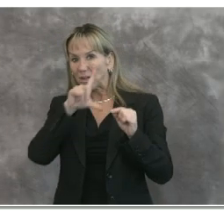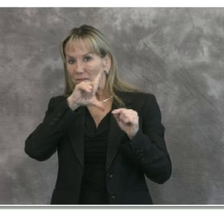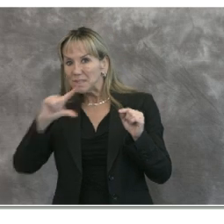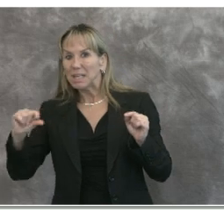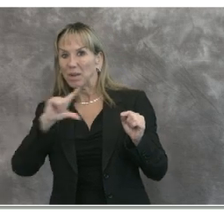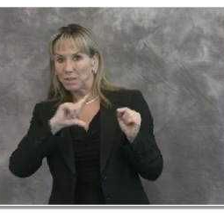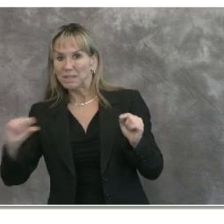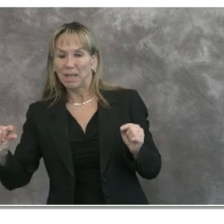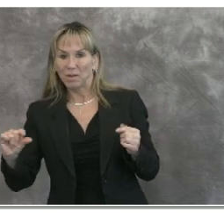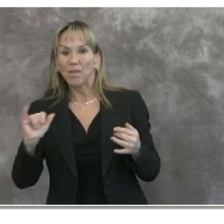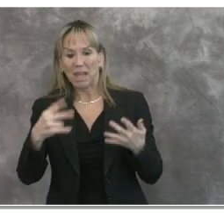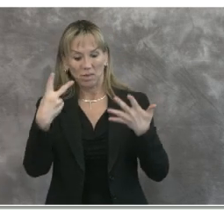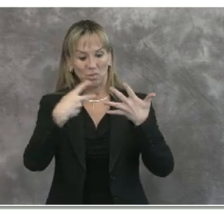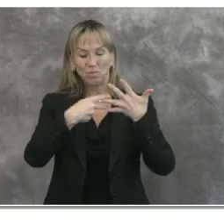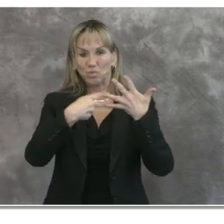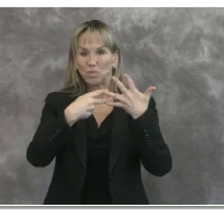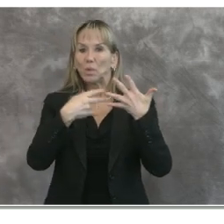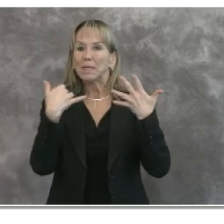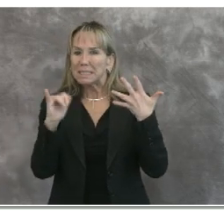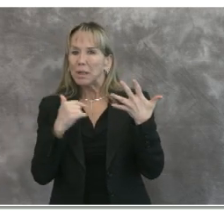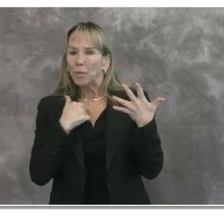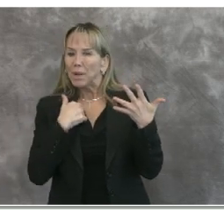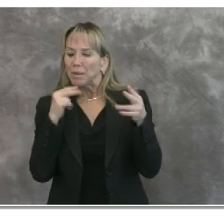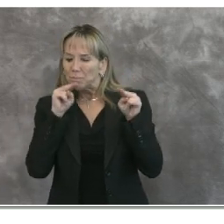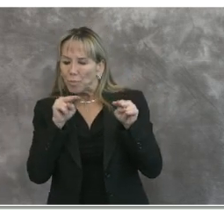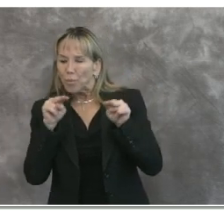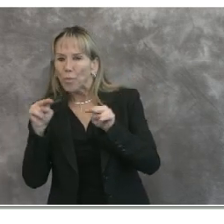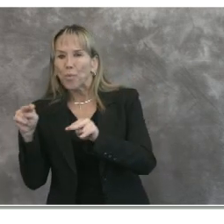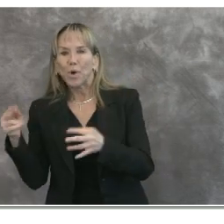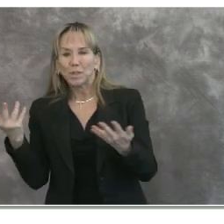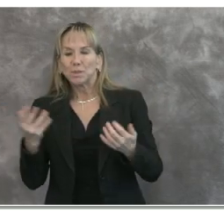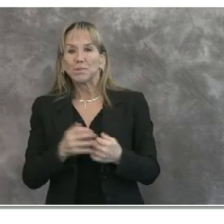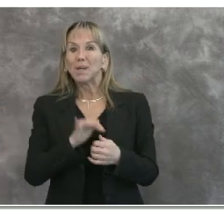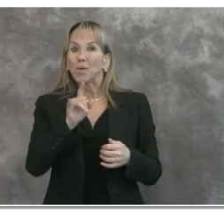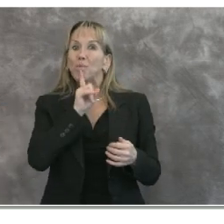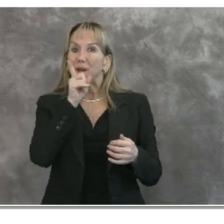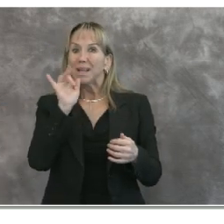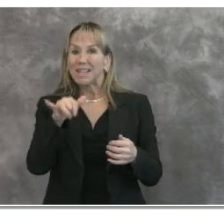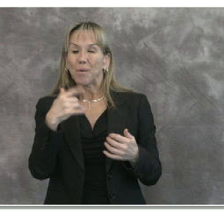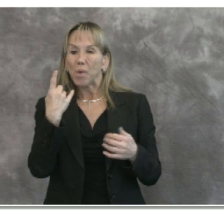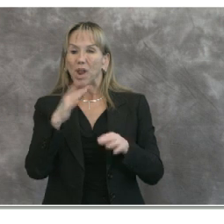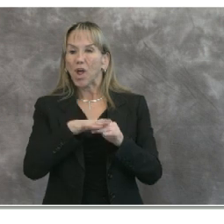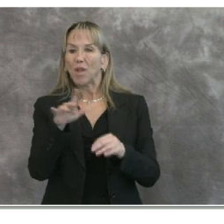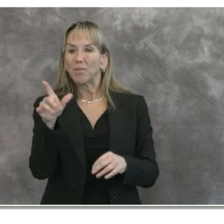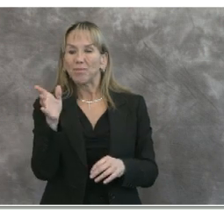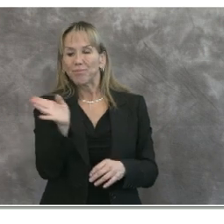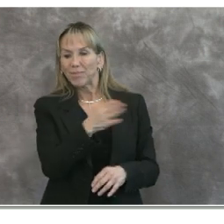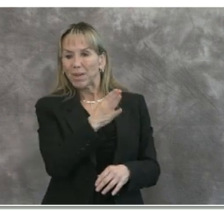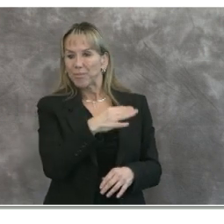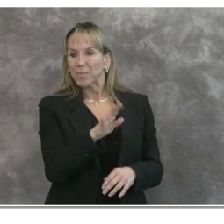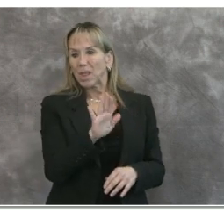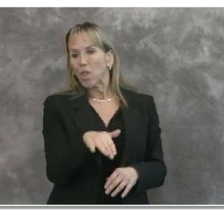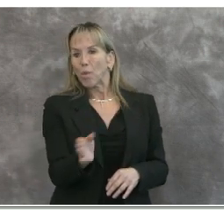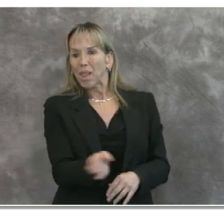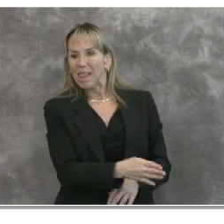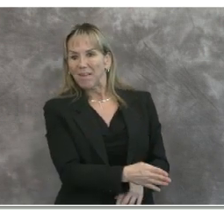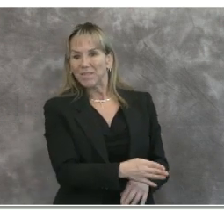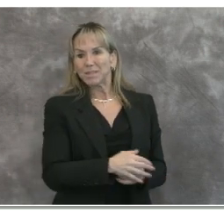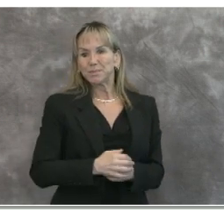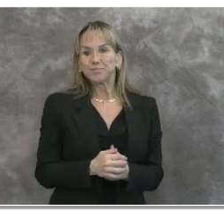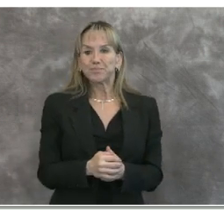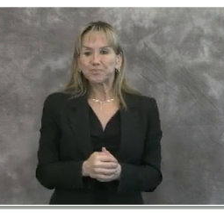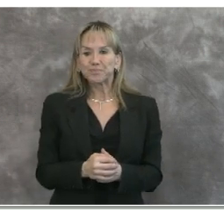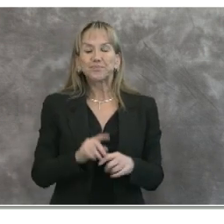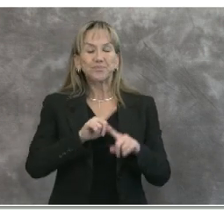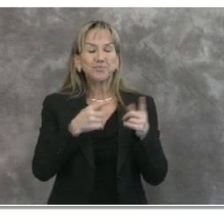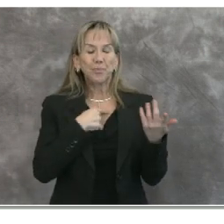2 that we are closely watching, particularly the one on the left, lower left, but we are confident that